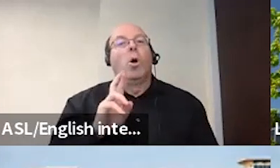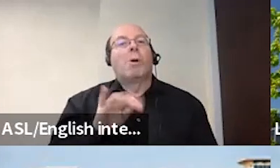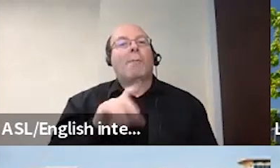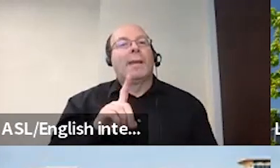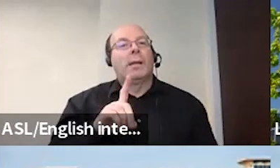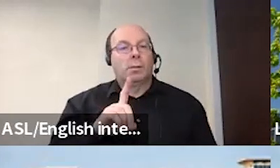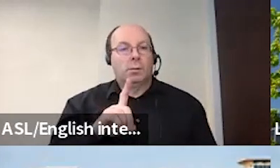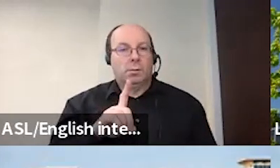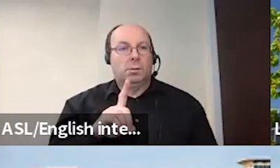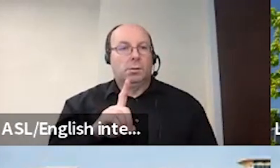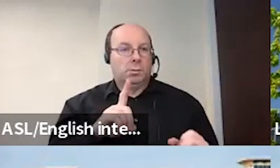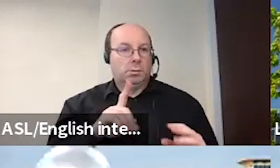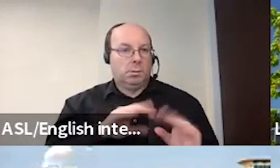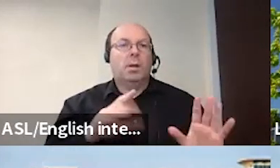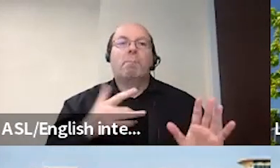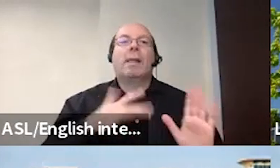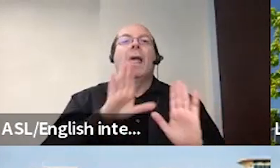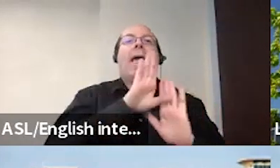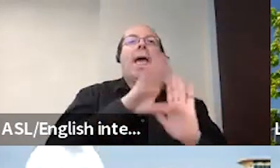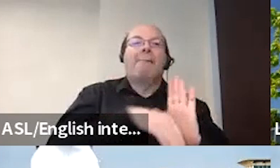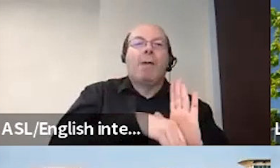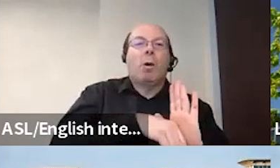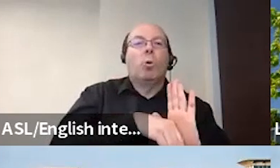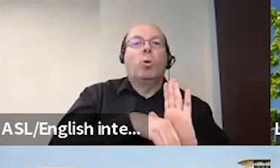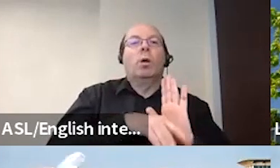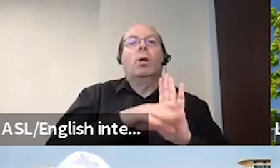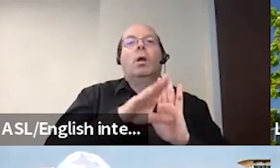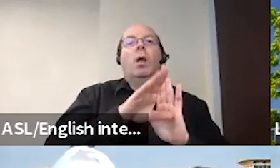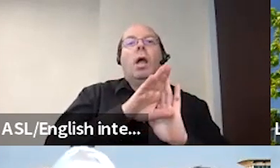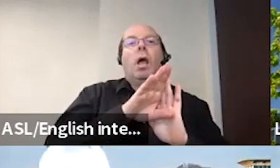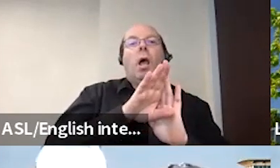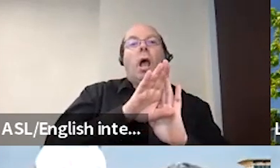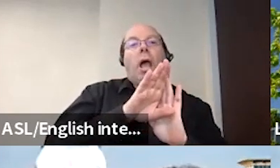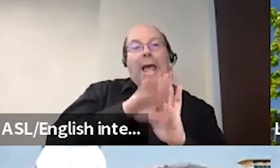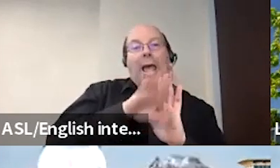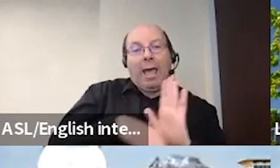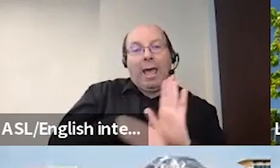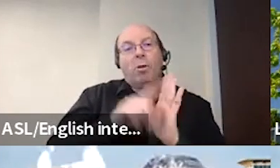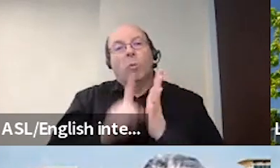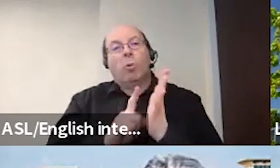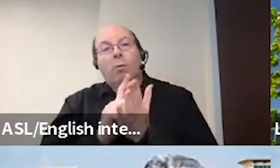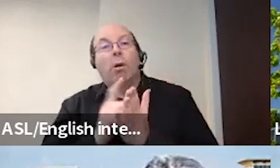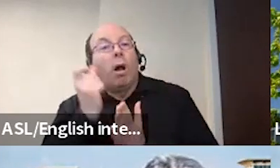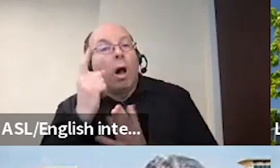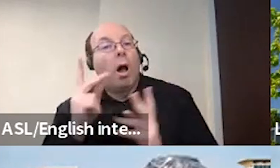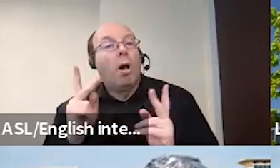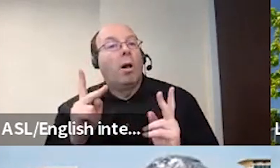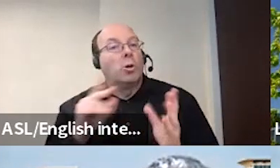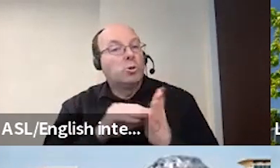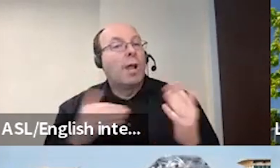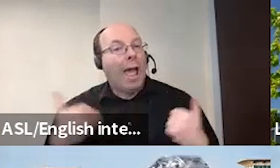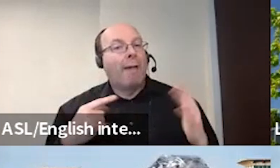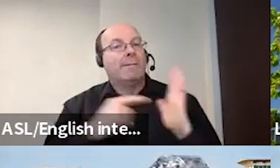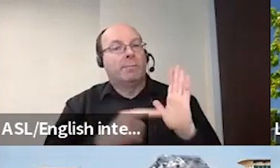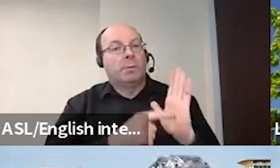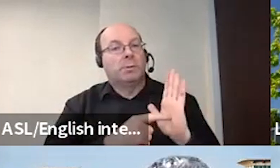tests, mostly for symptomatic students. That's both PCR and antigen based, and we're doing all we can to keep